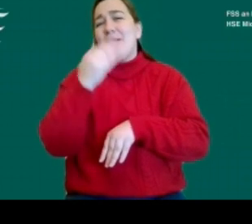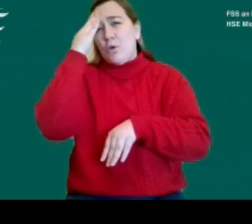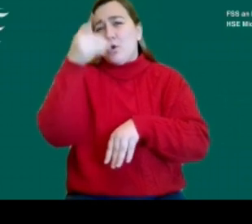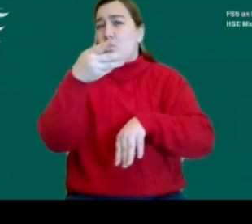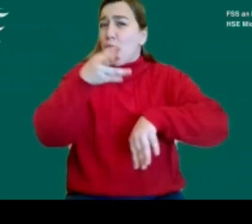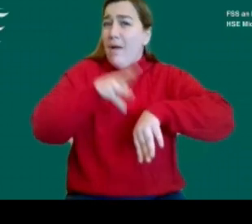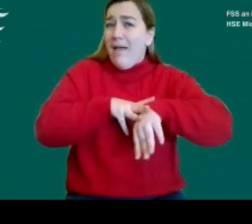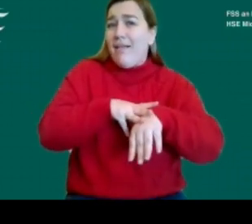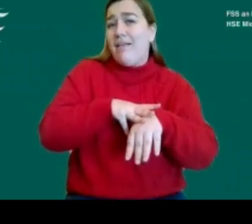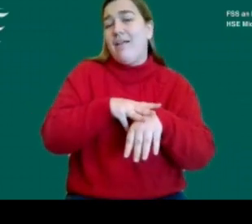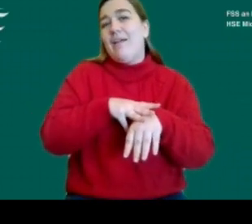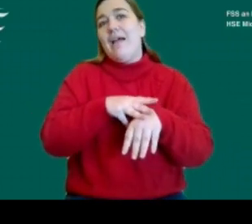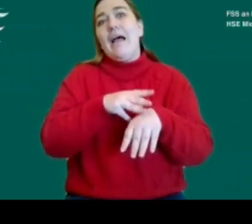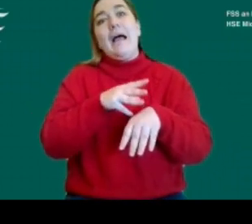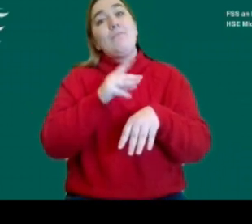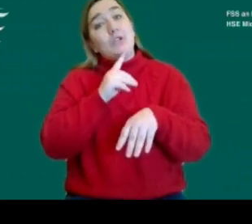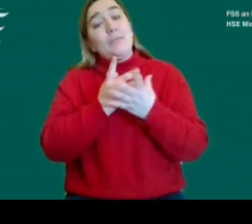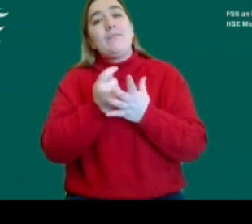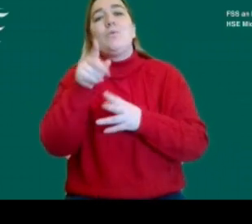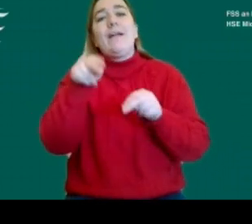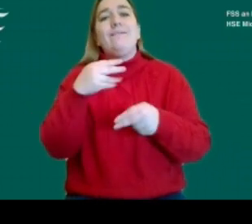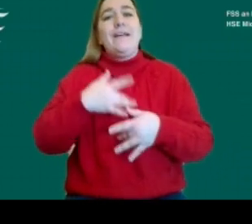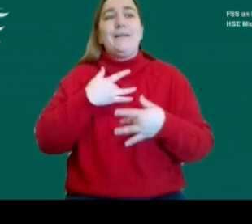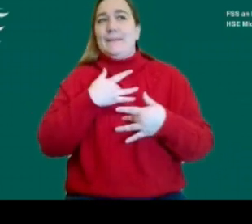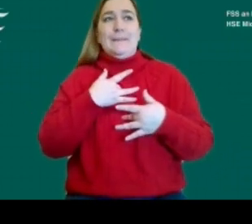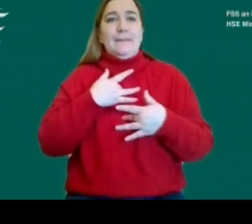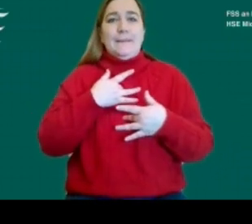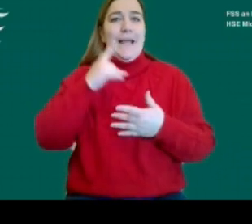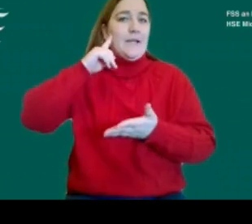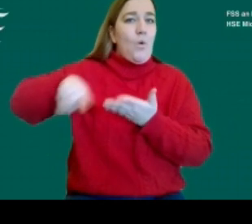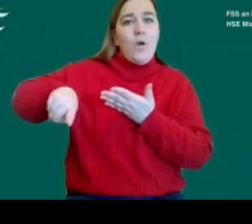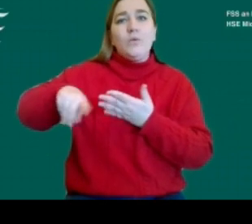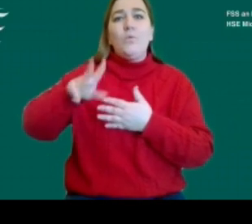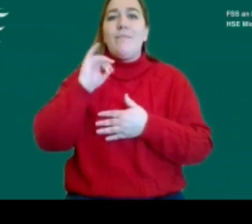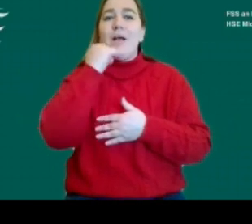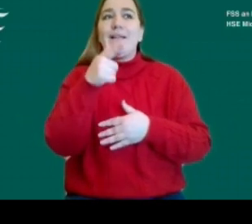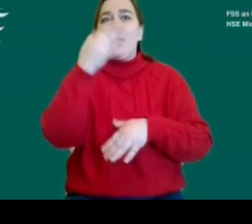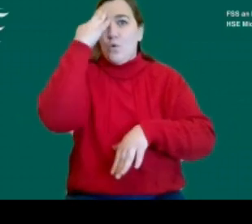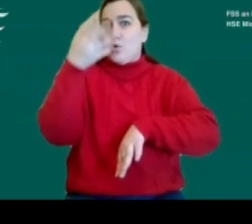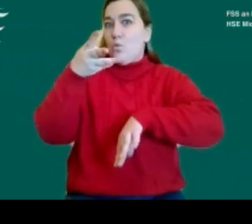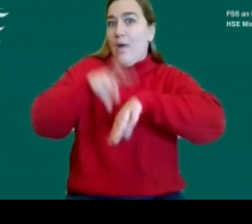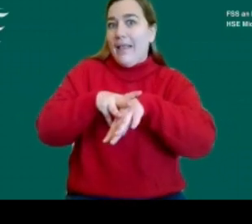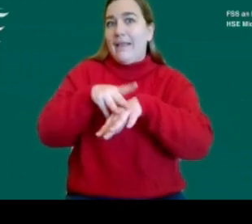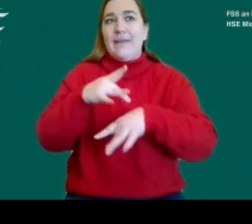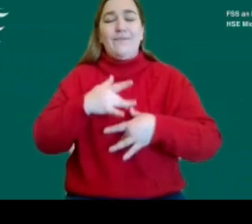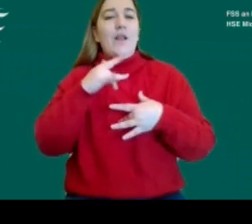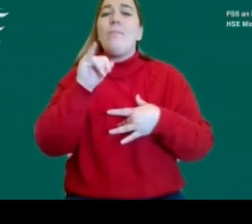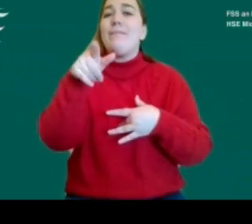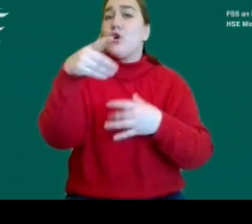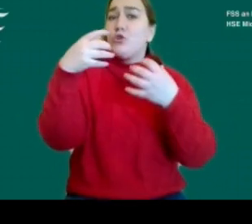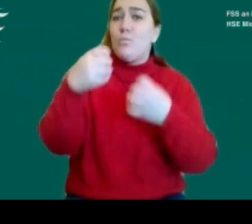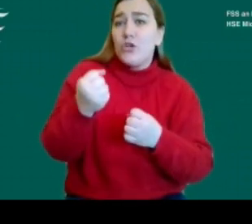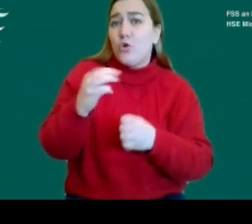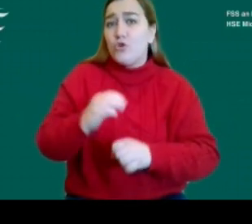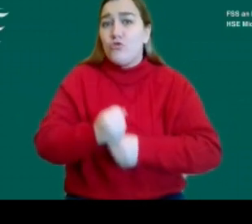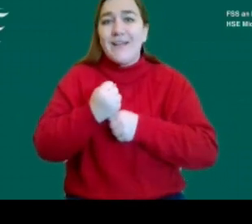sometimes. And then the other side of it is sometimes you can feel dismissed, that they kind of know you too well and they feel this is your depression or this is your stress,